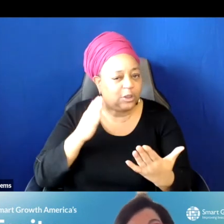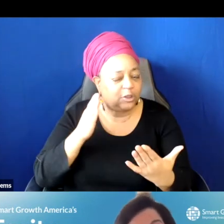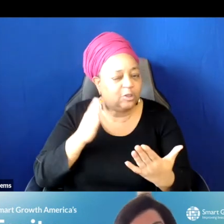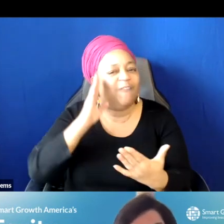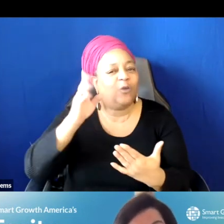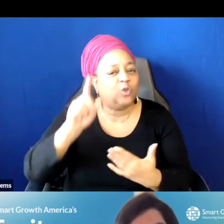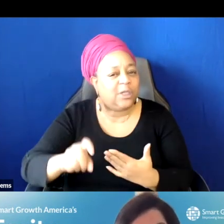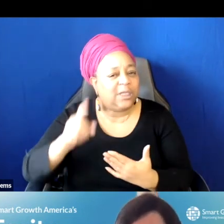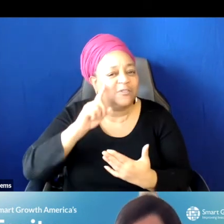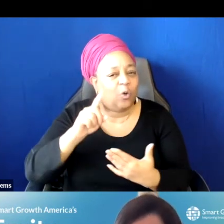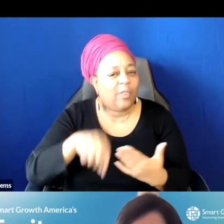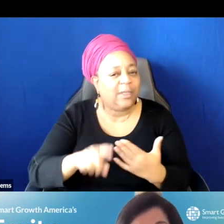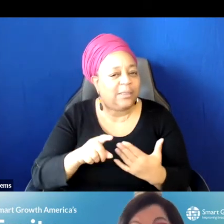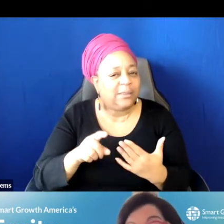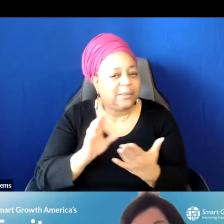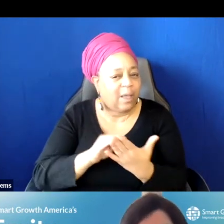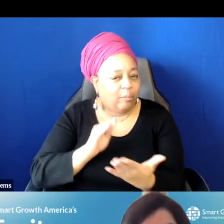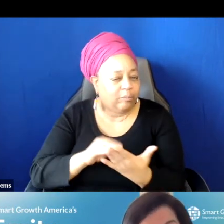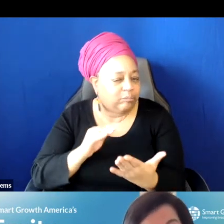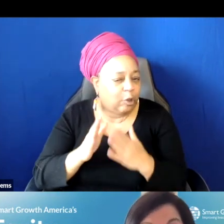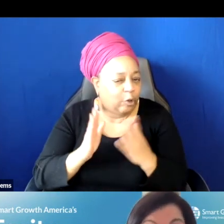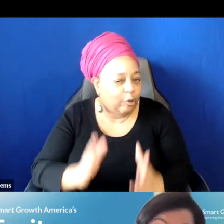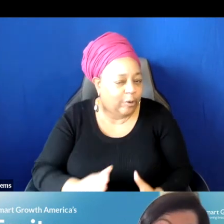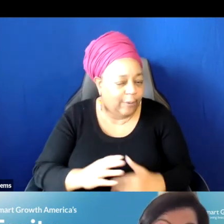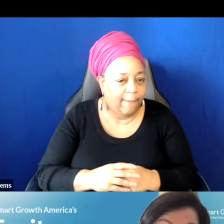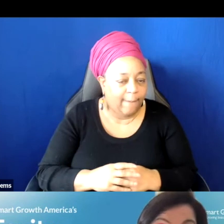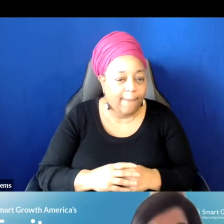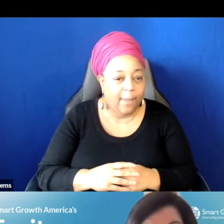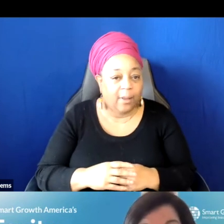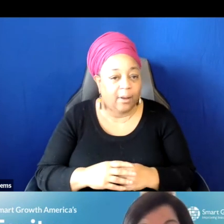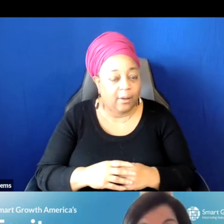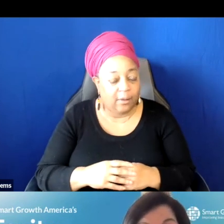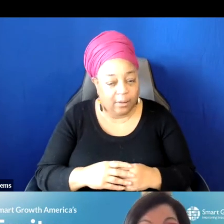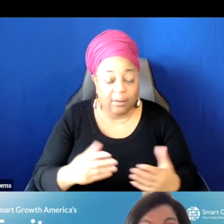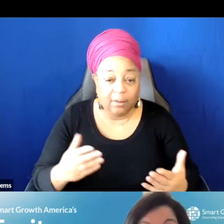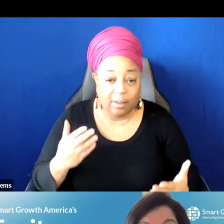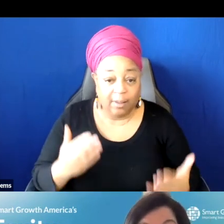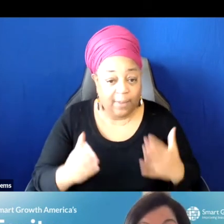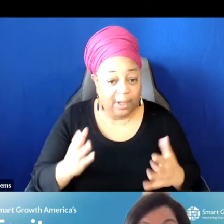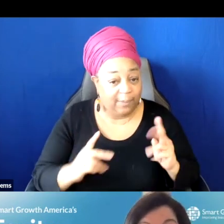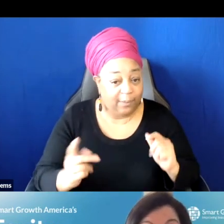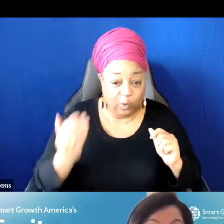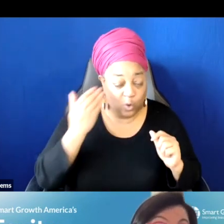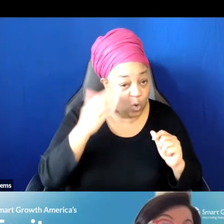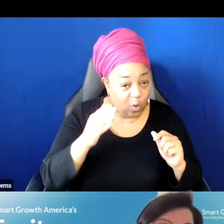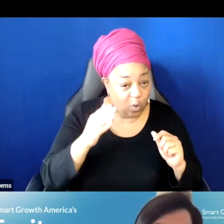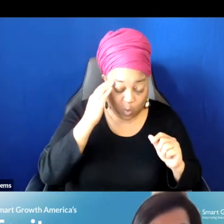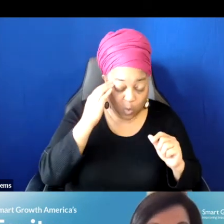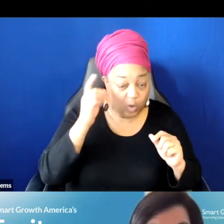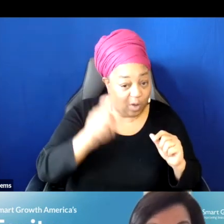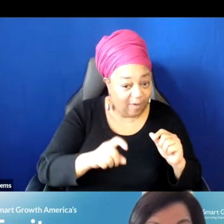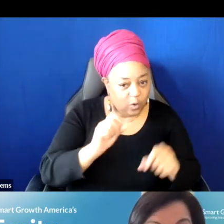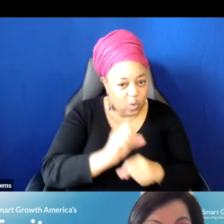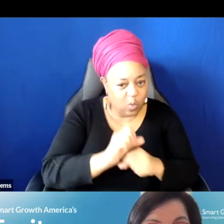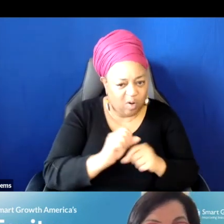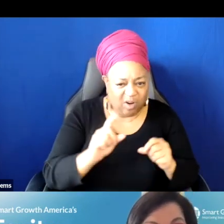many people may or may not know that you have to work hundreds of hours in an apprenticeship until you journey out. And some